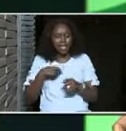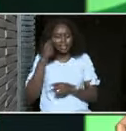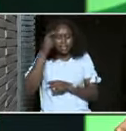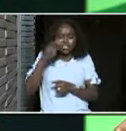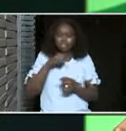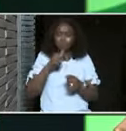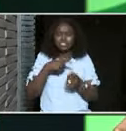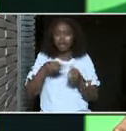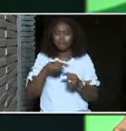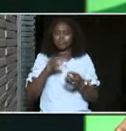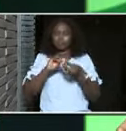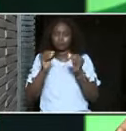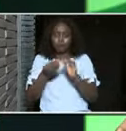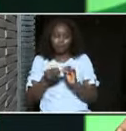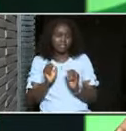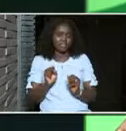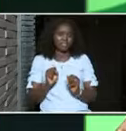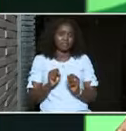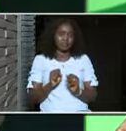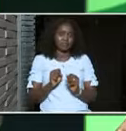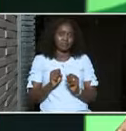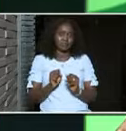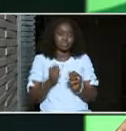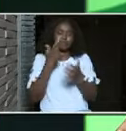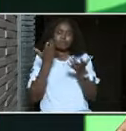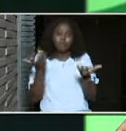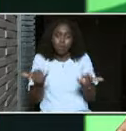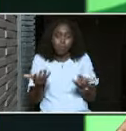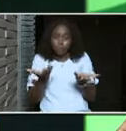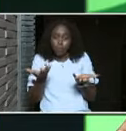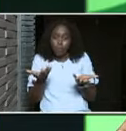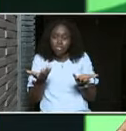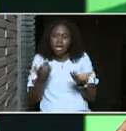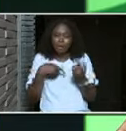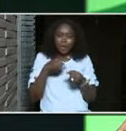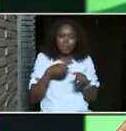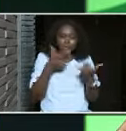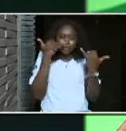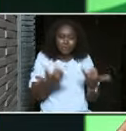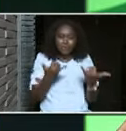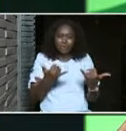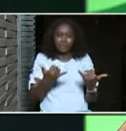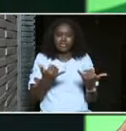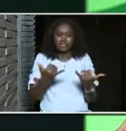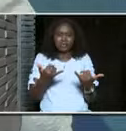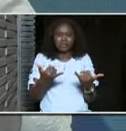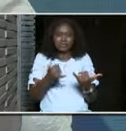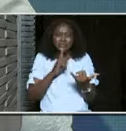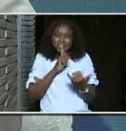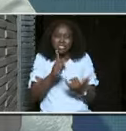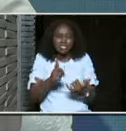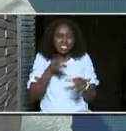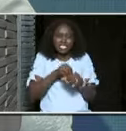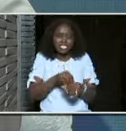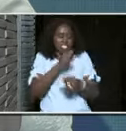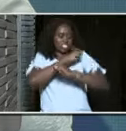His manifesto talks more about the numbers. But what about current realities in policing, in